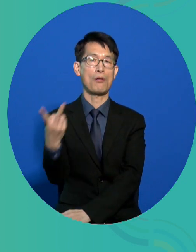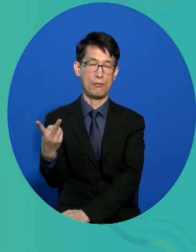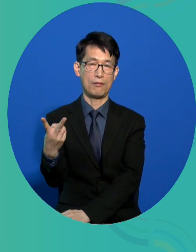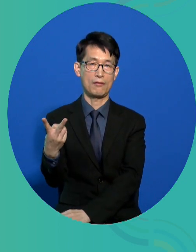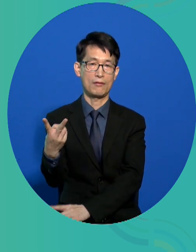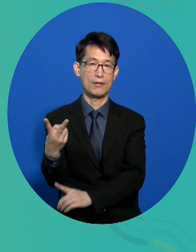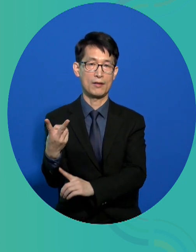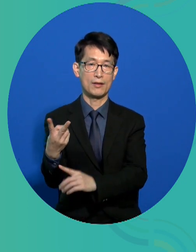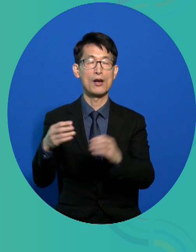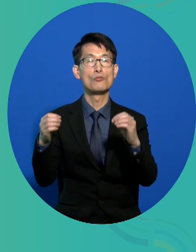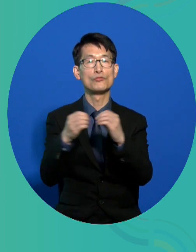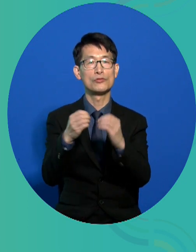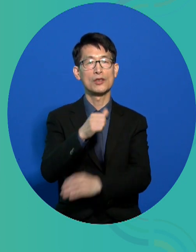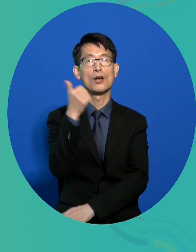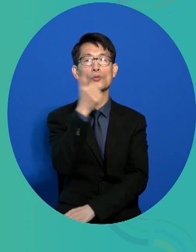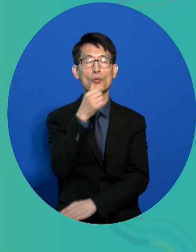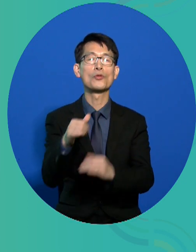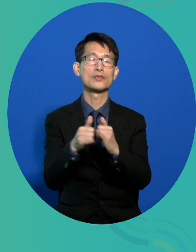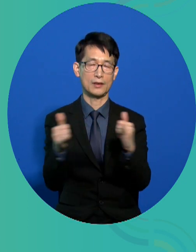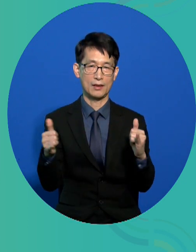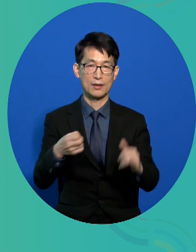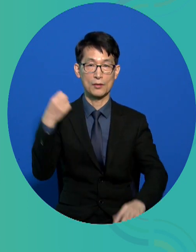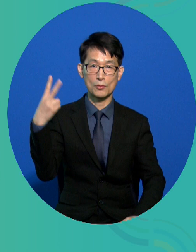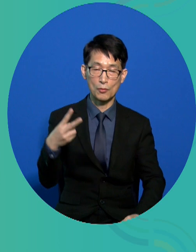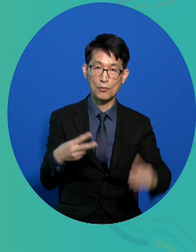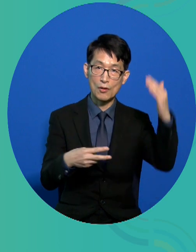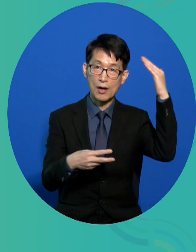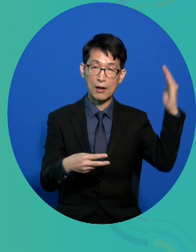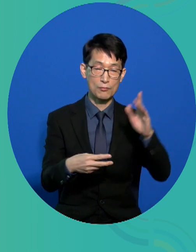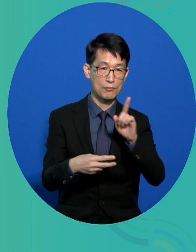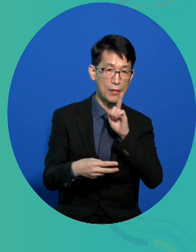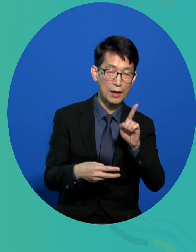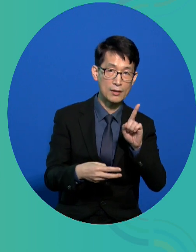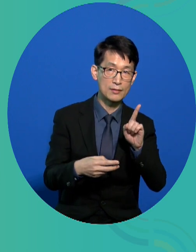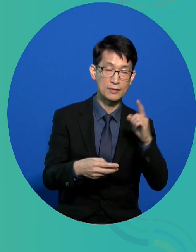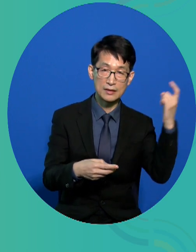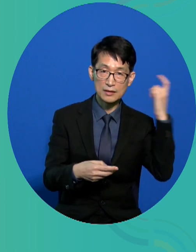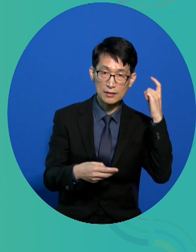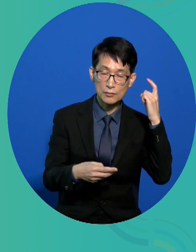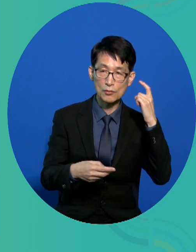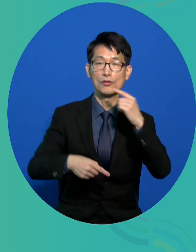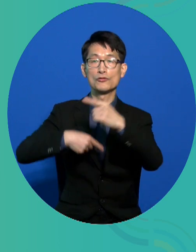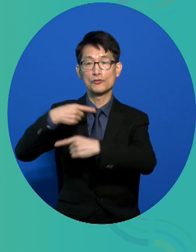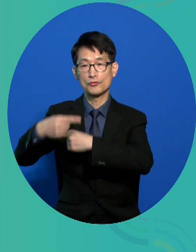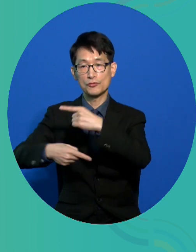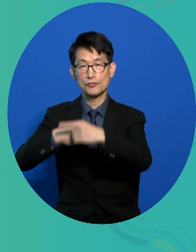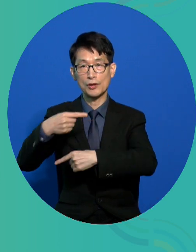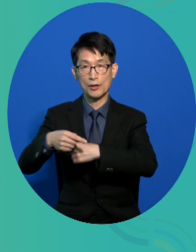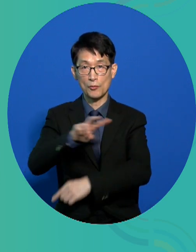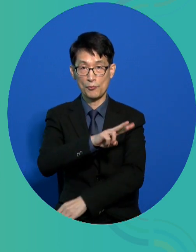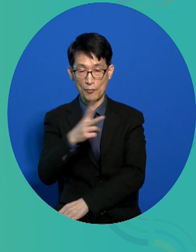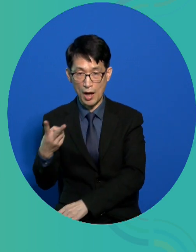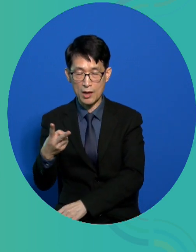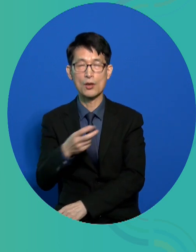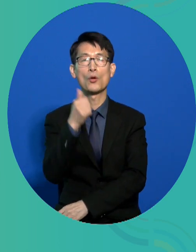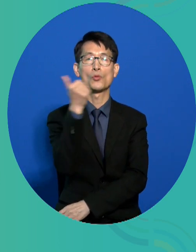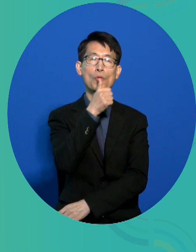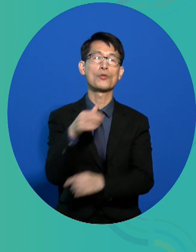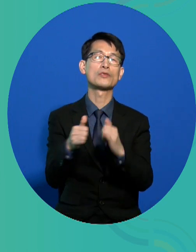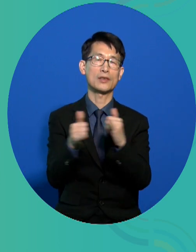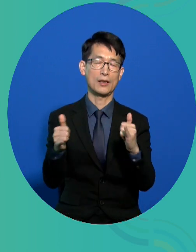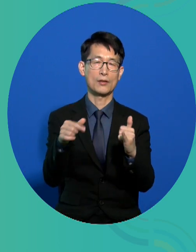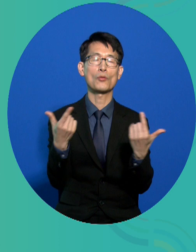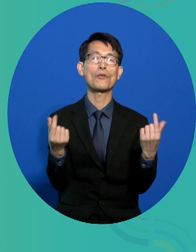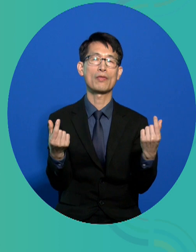translators change voice to visual Korean. And although there are differences, the